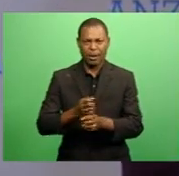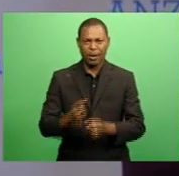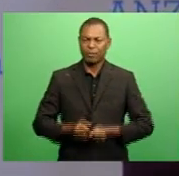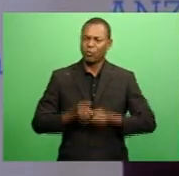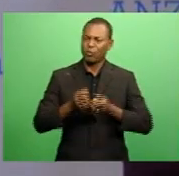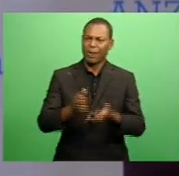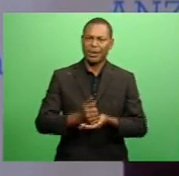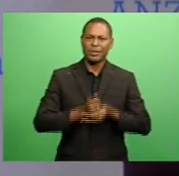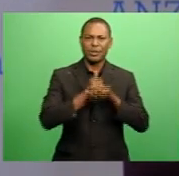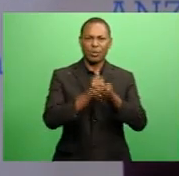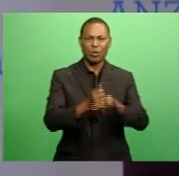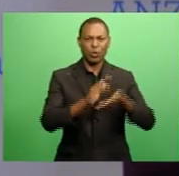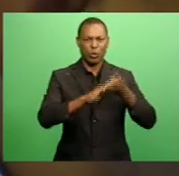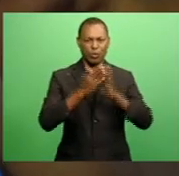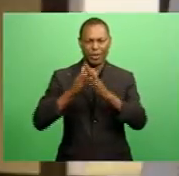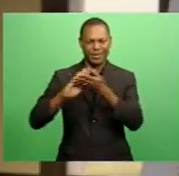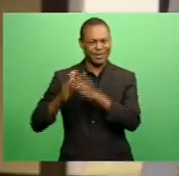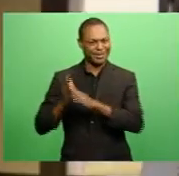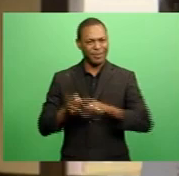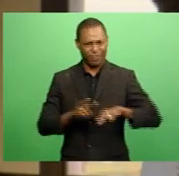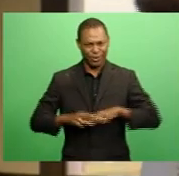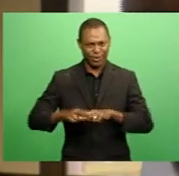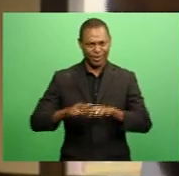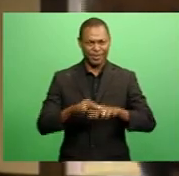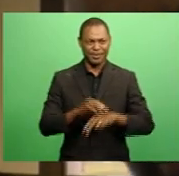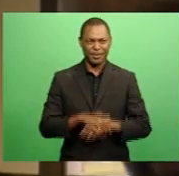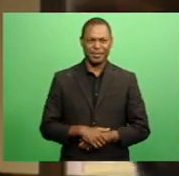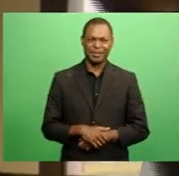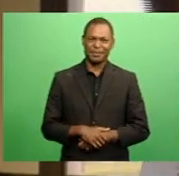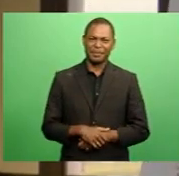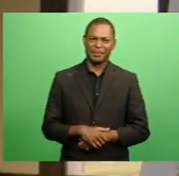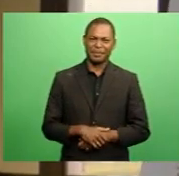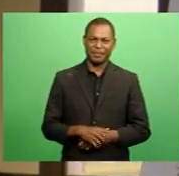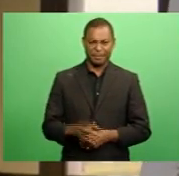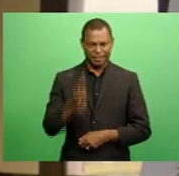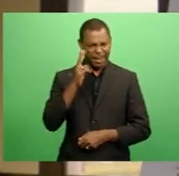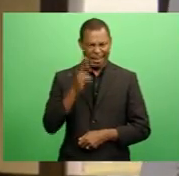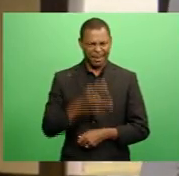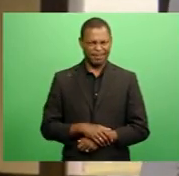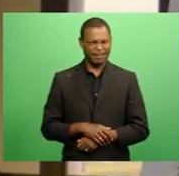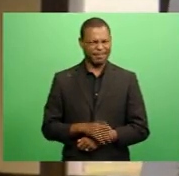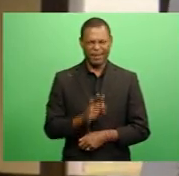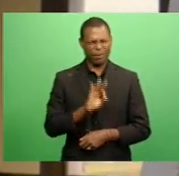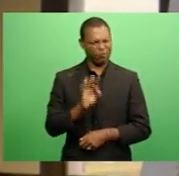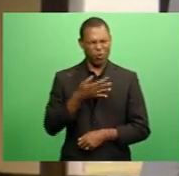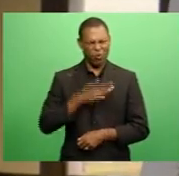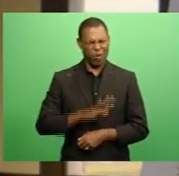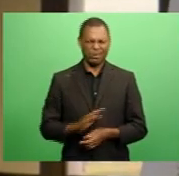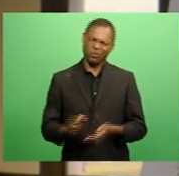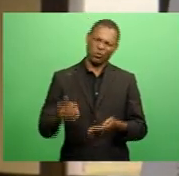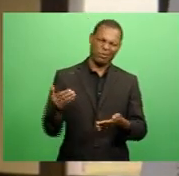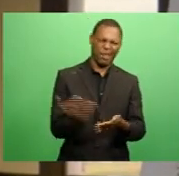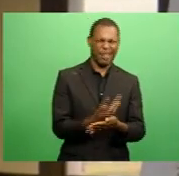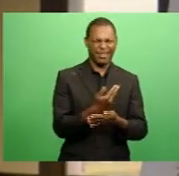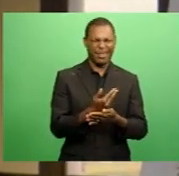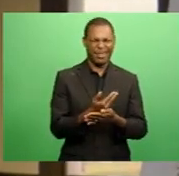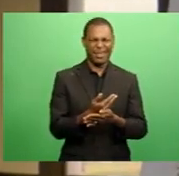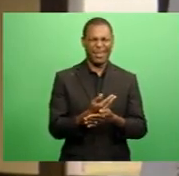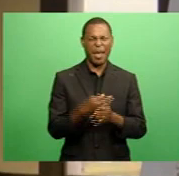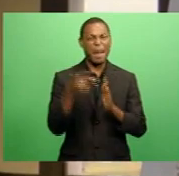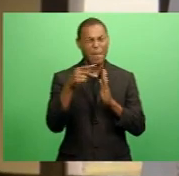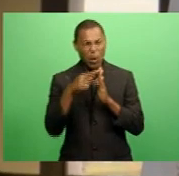to communities across Fiji. Once again, no, I don't have any aspiration. I love what I do. I